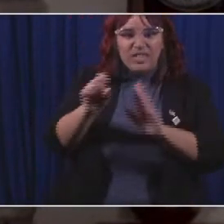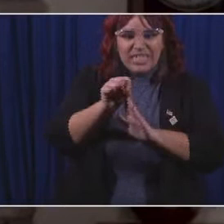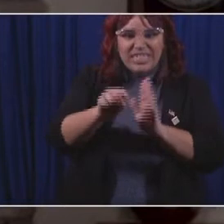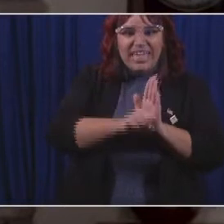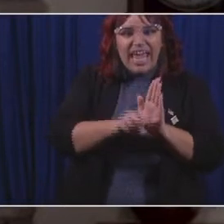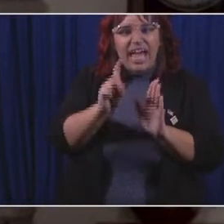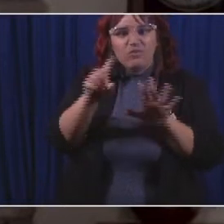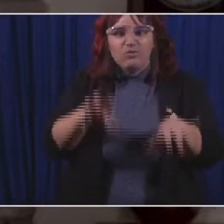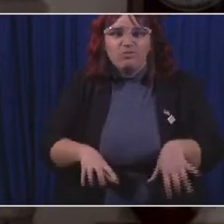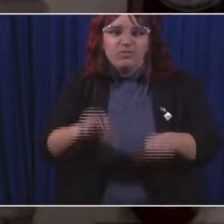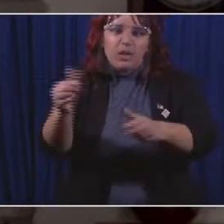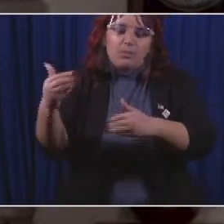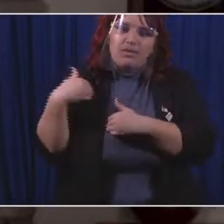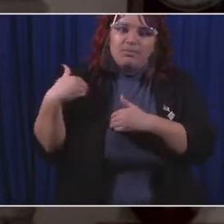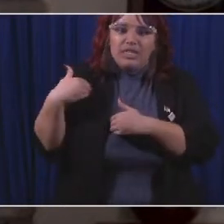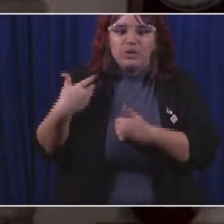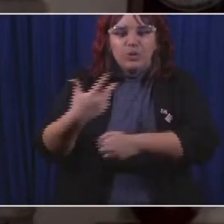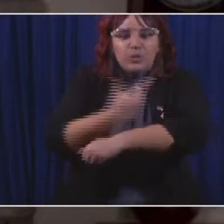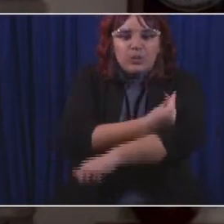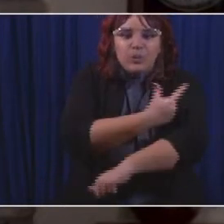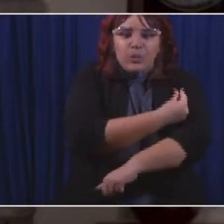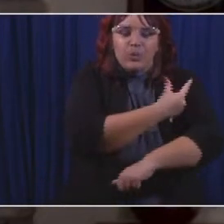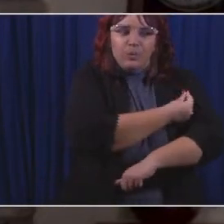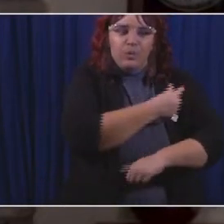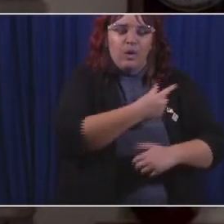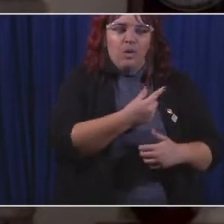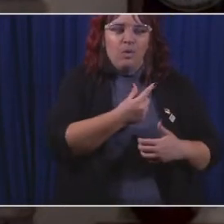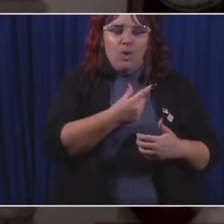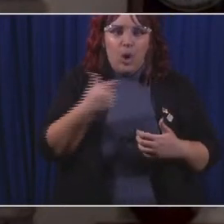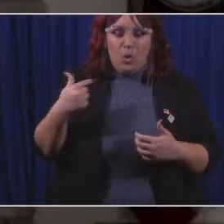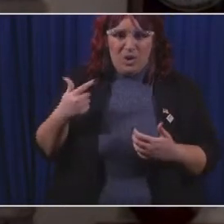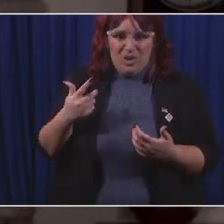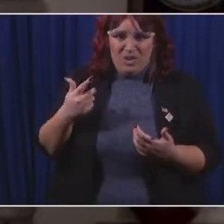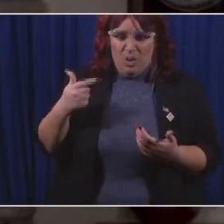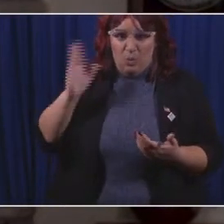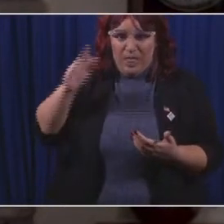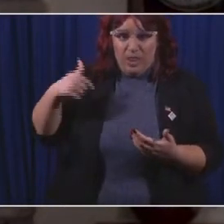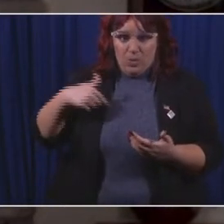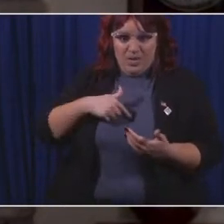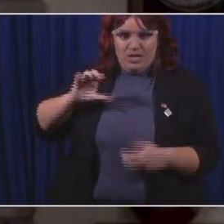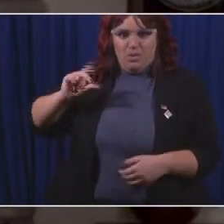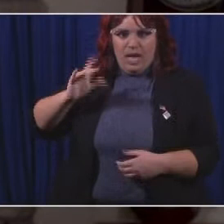tracked in some way so that they can, we can be sure that they get their second dose when they return?